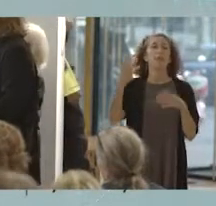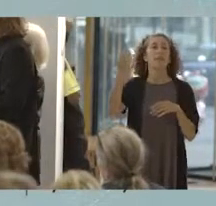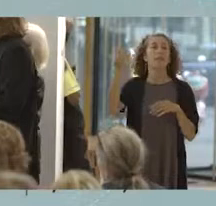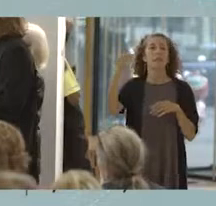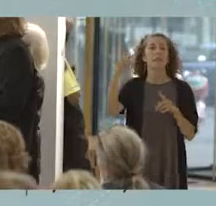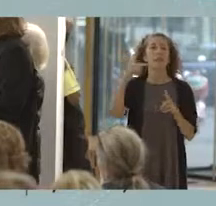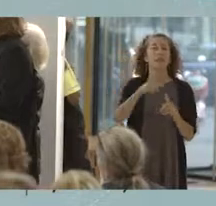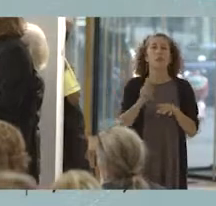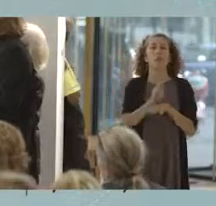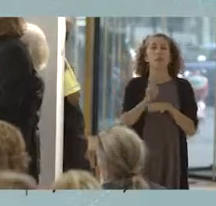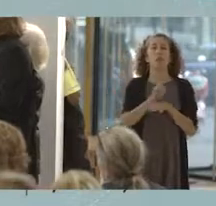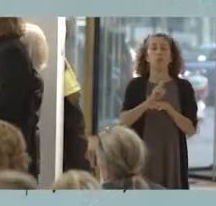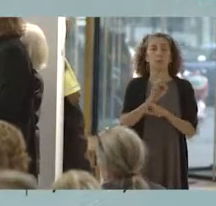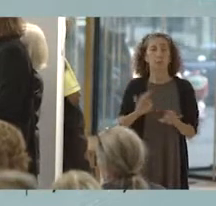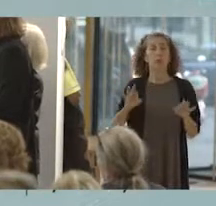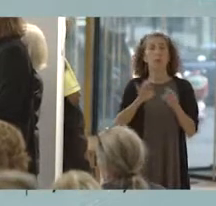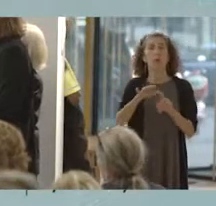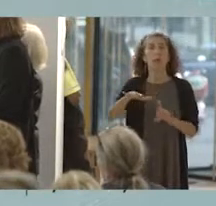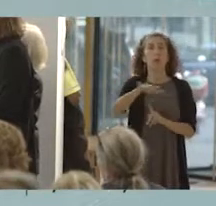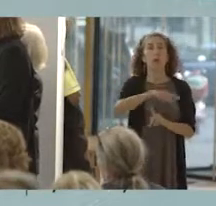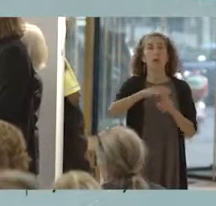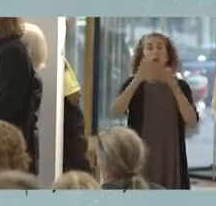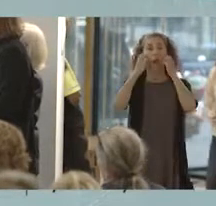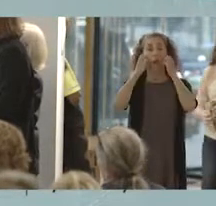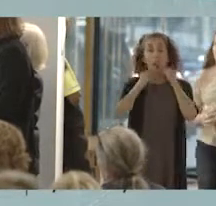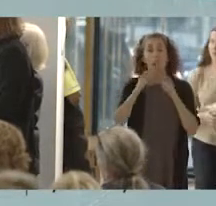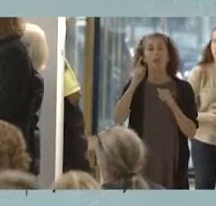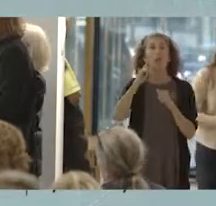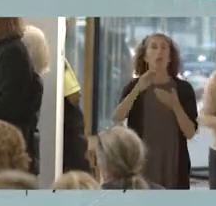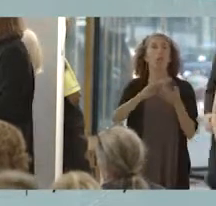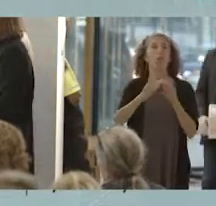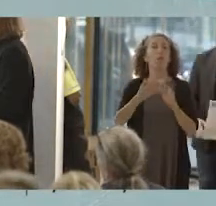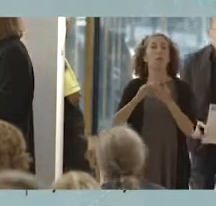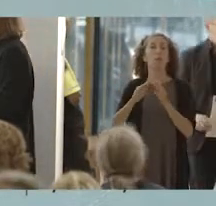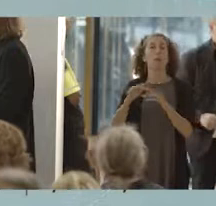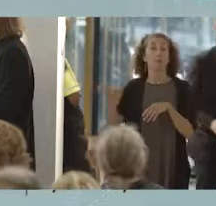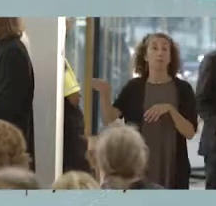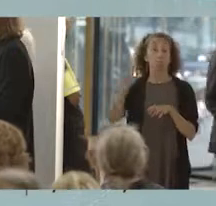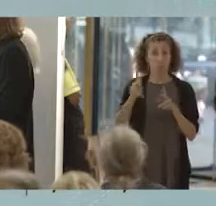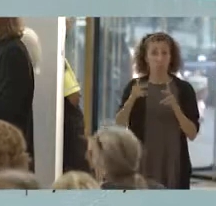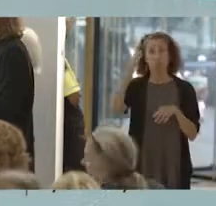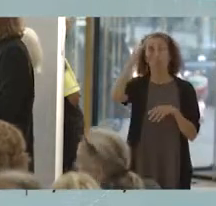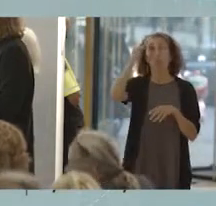ground floor uses that are super important. In the community engagement feedback on this area,